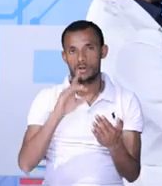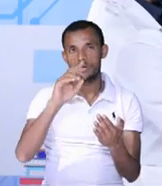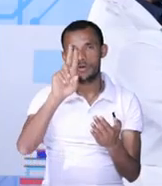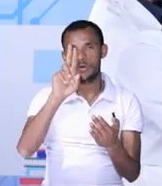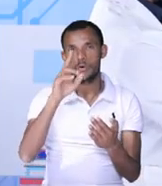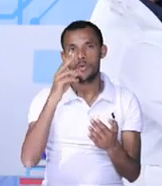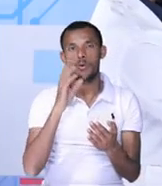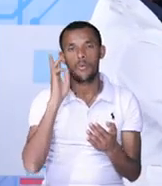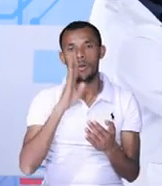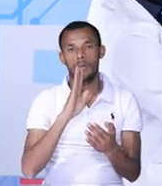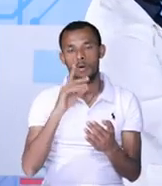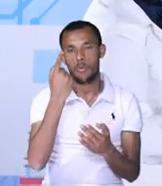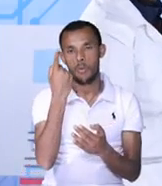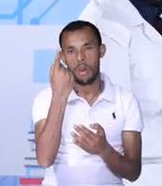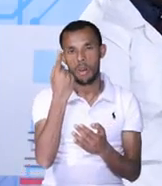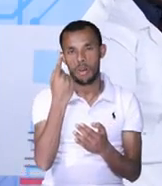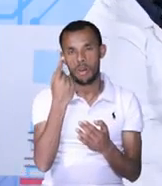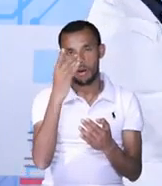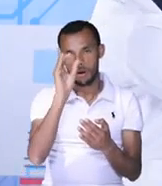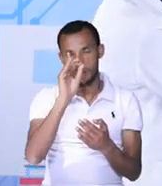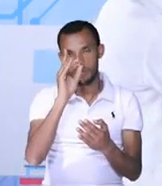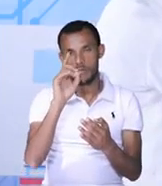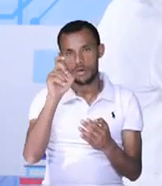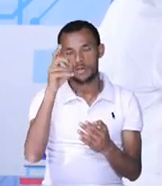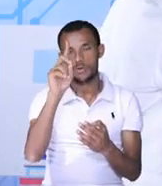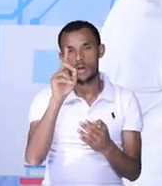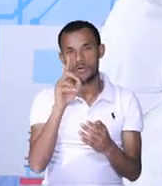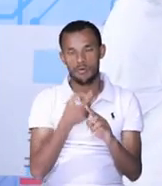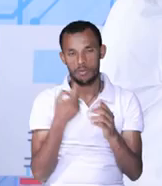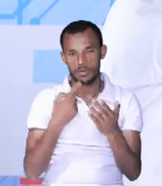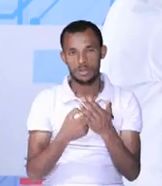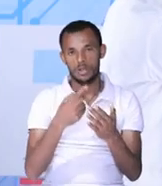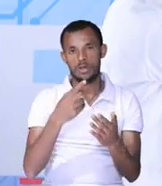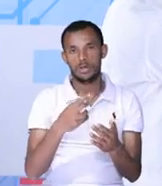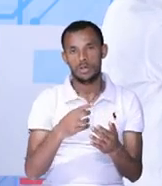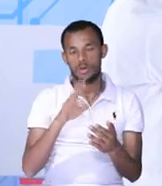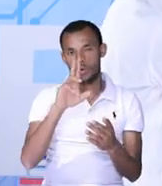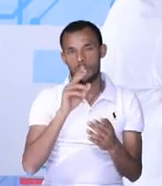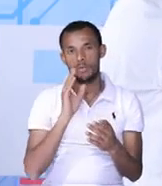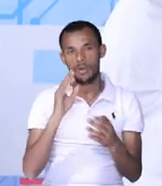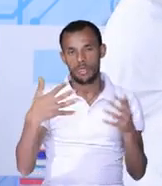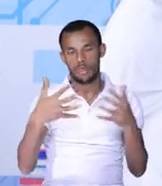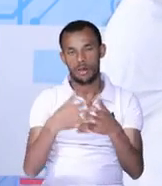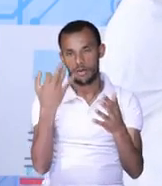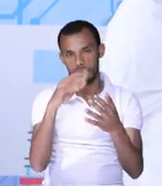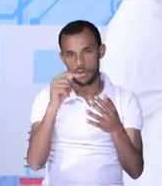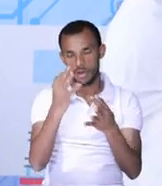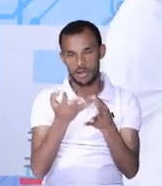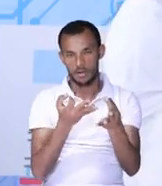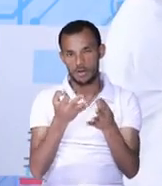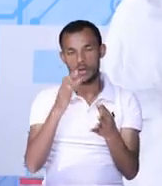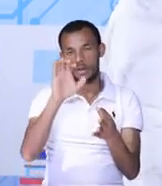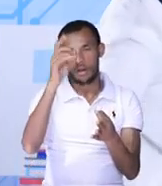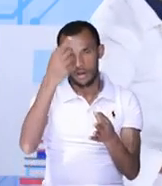du will be 1, the derivative of x 1. From this v will be the integral antiderivative of the expression, it is e